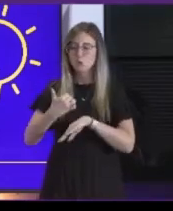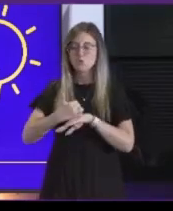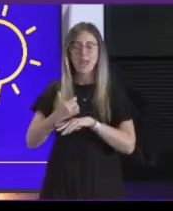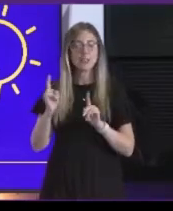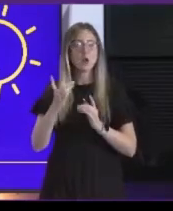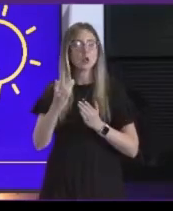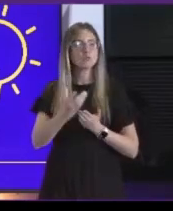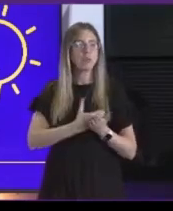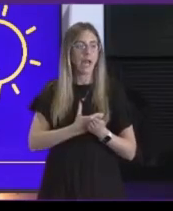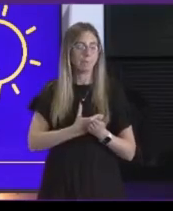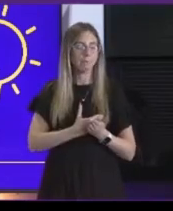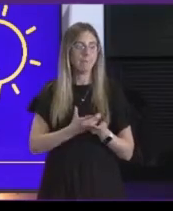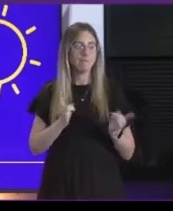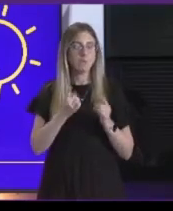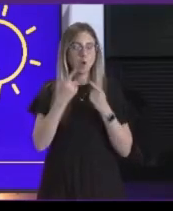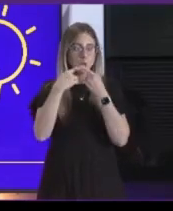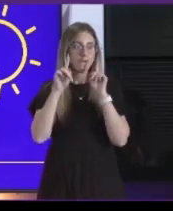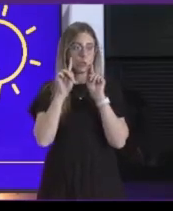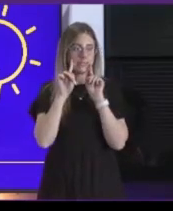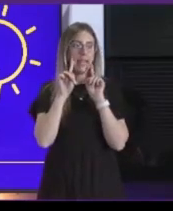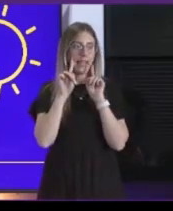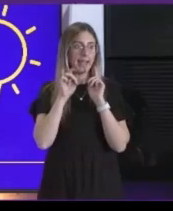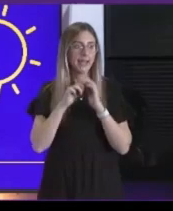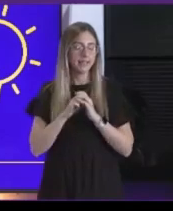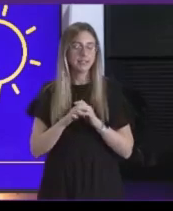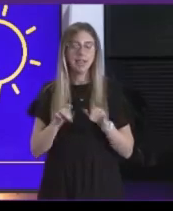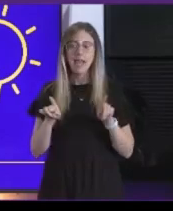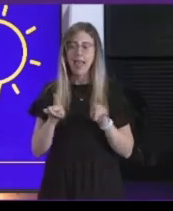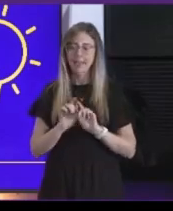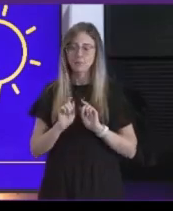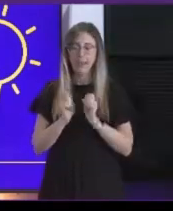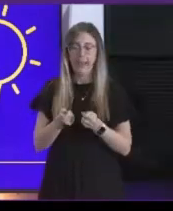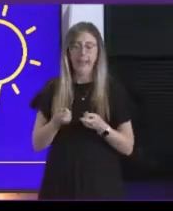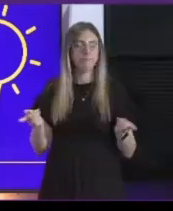curriculum for universities and provide